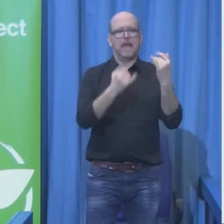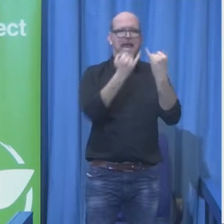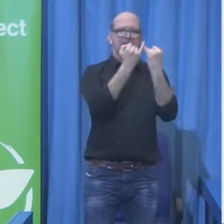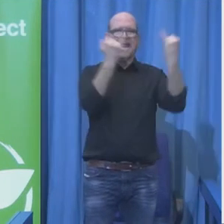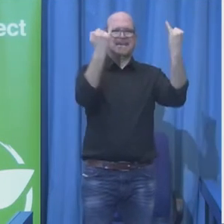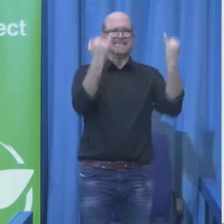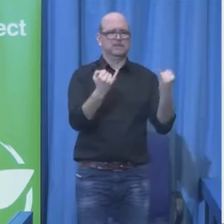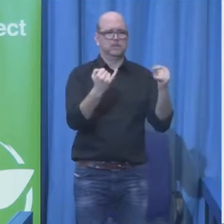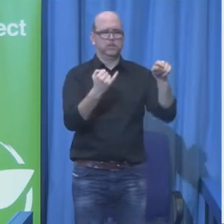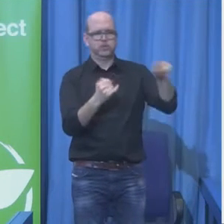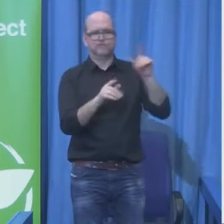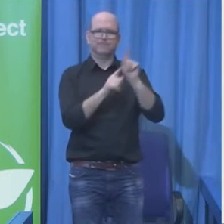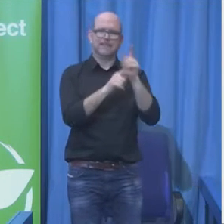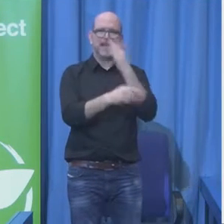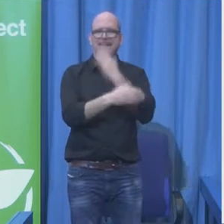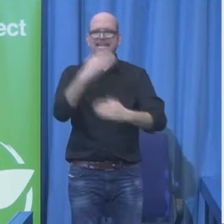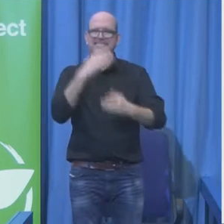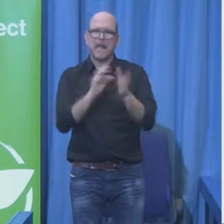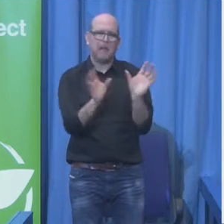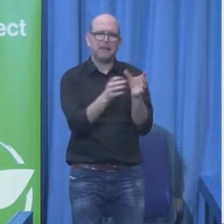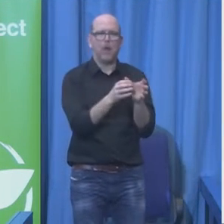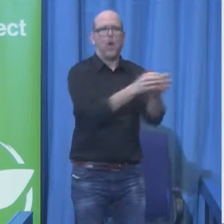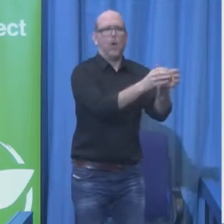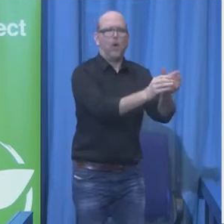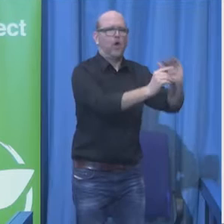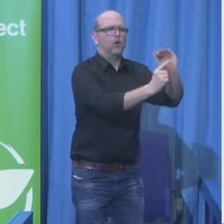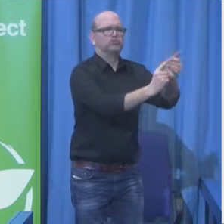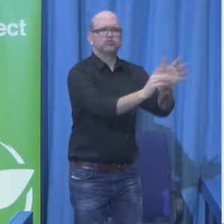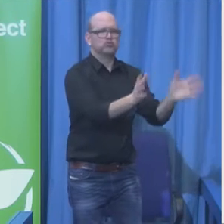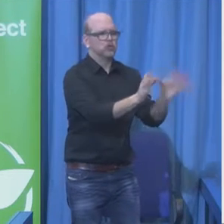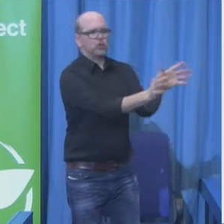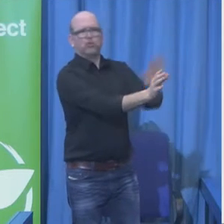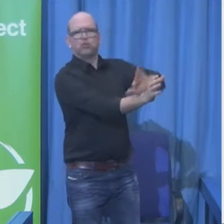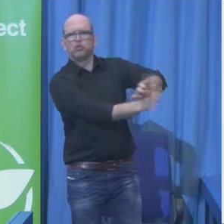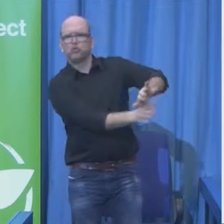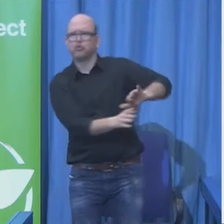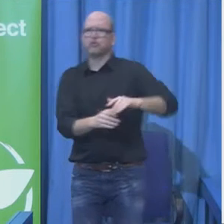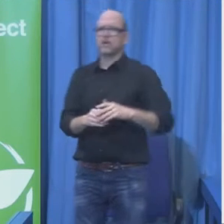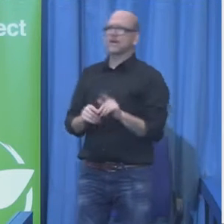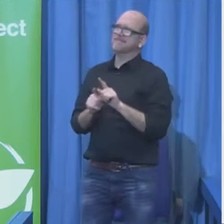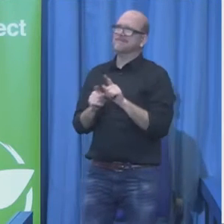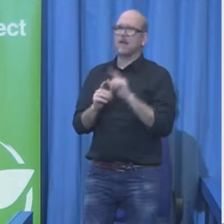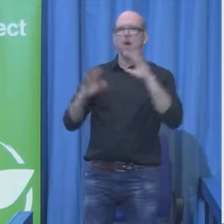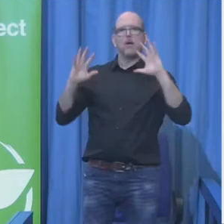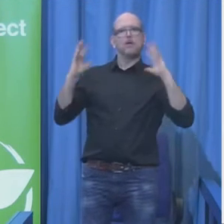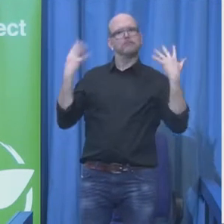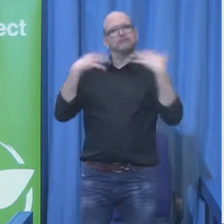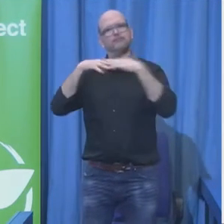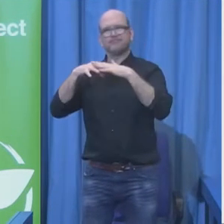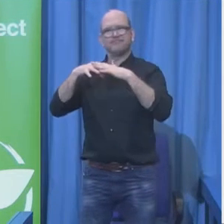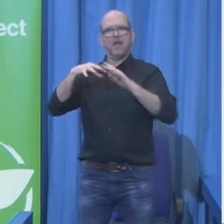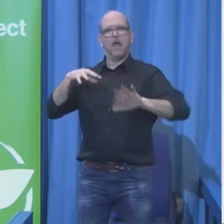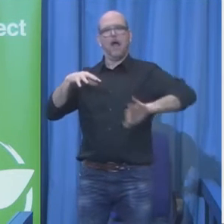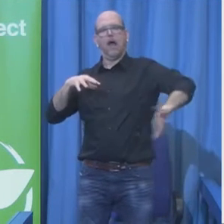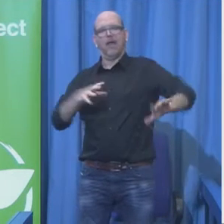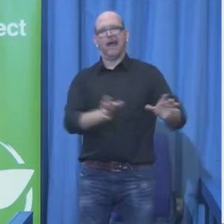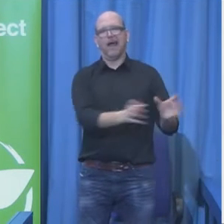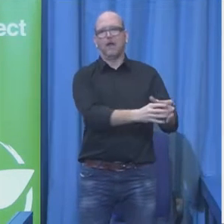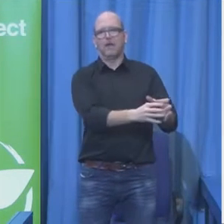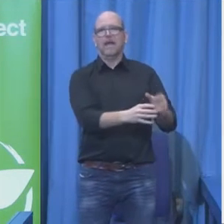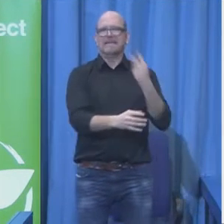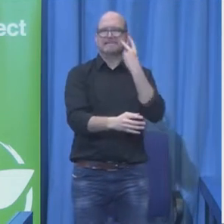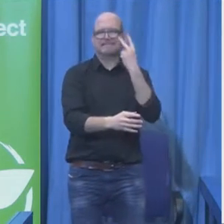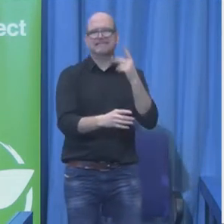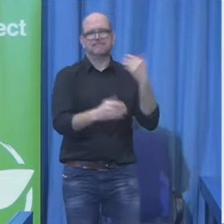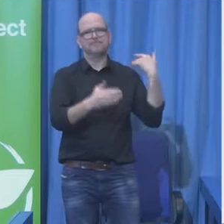of the population, deprived of the right to enjoy arts or to take part in sports, and discriminated when it